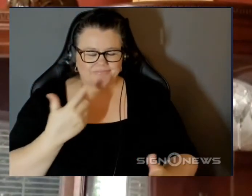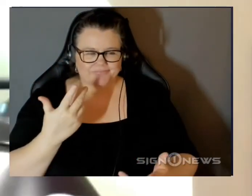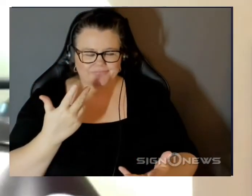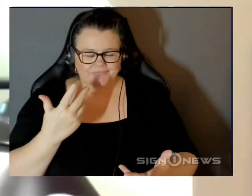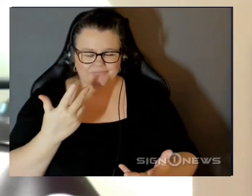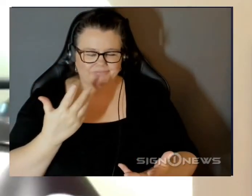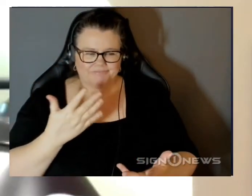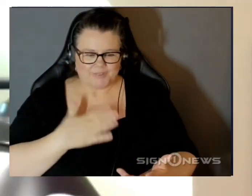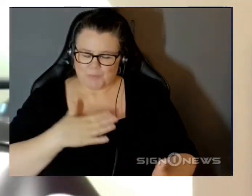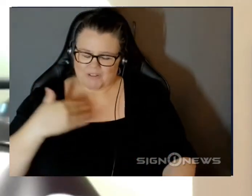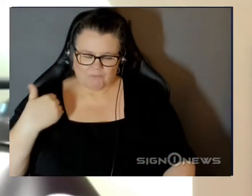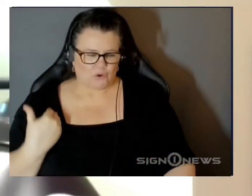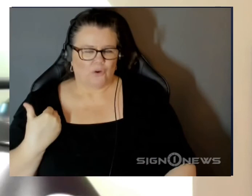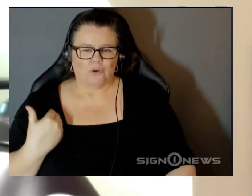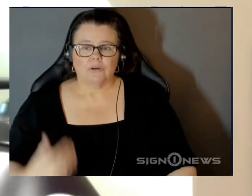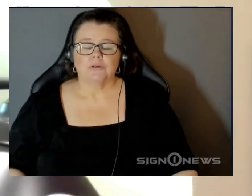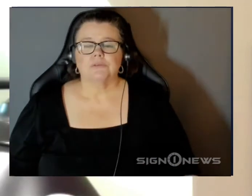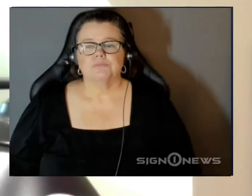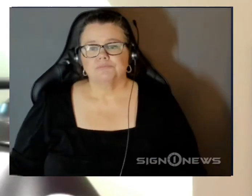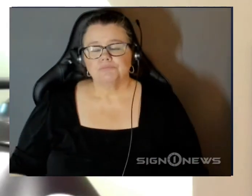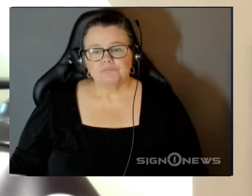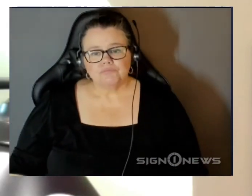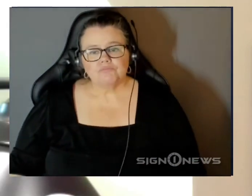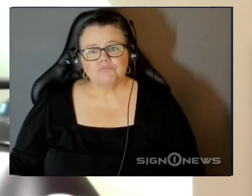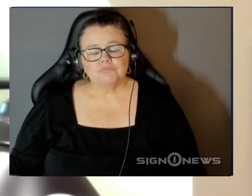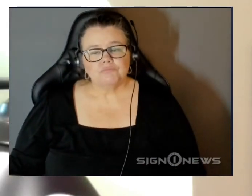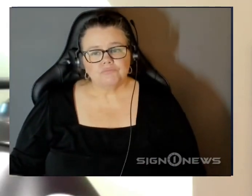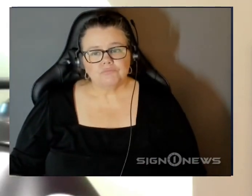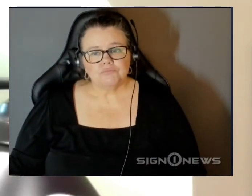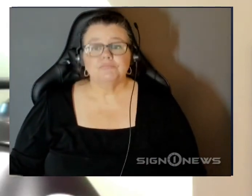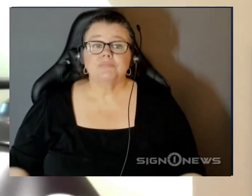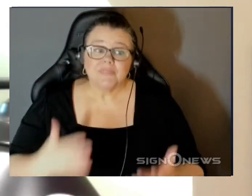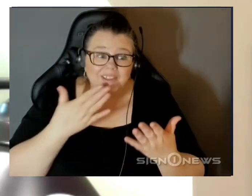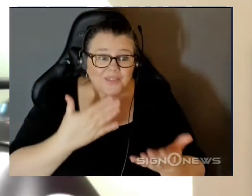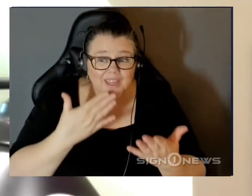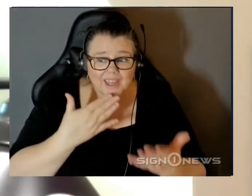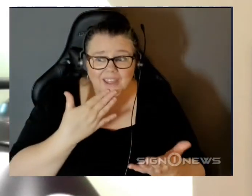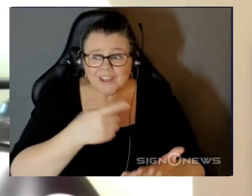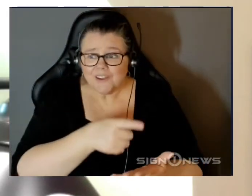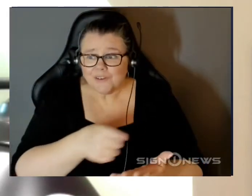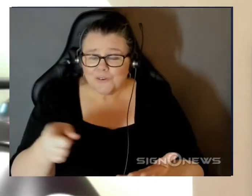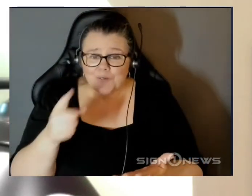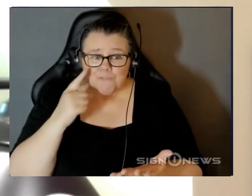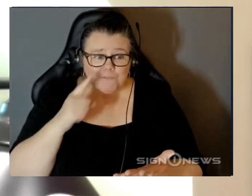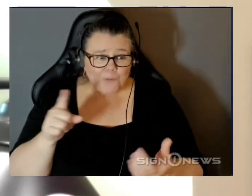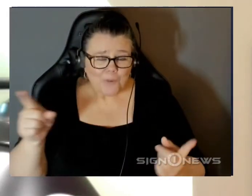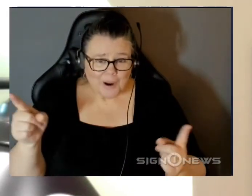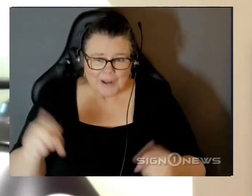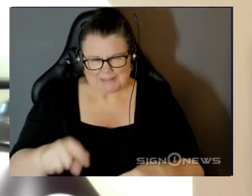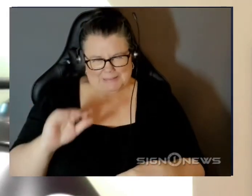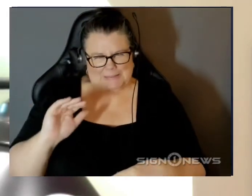Thank you, everyone, for joining this. It looks like we've got a lot of votes for another session.